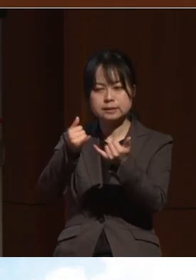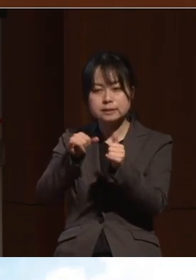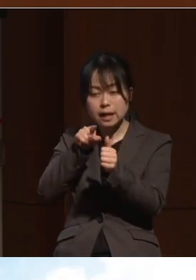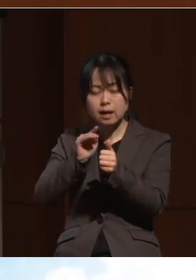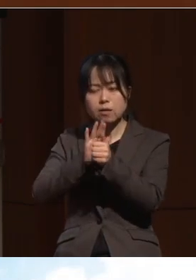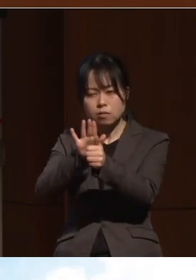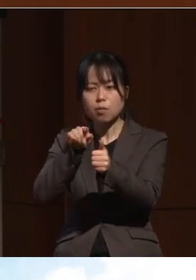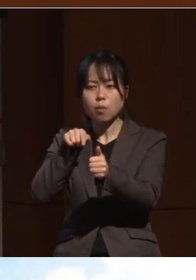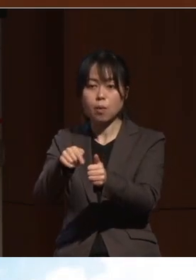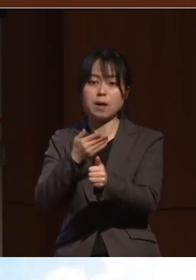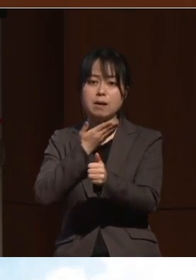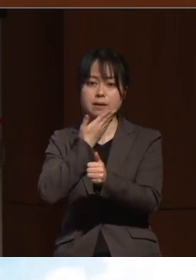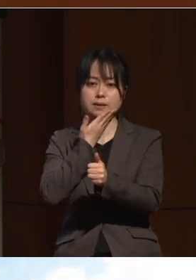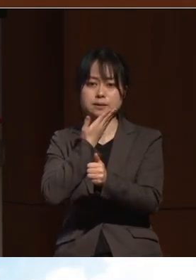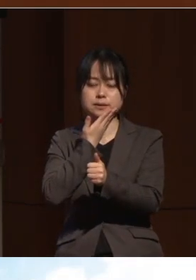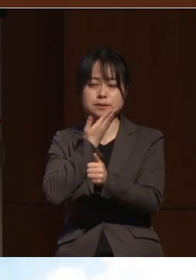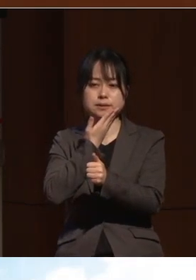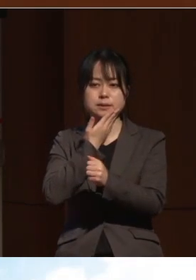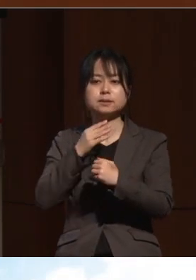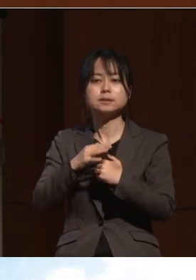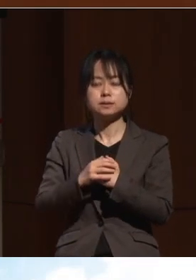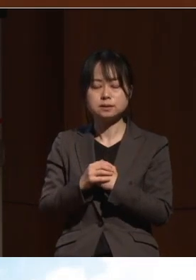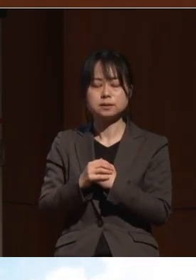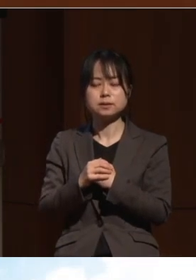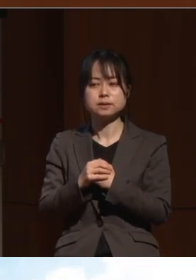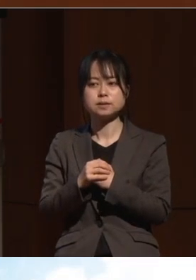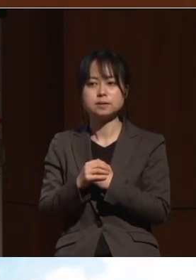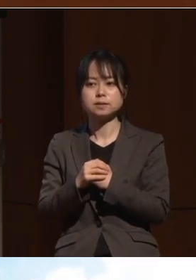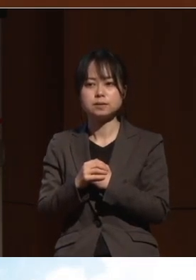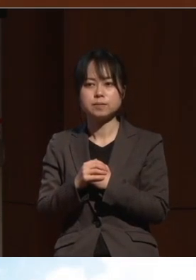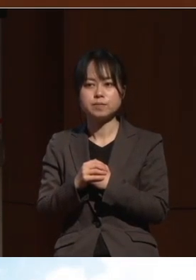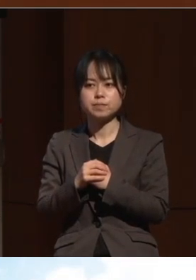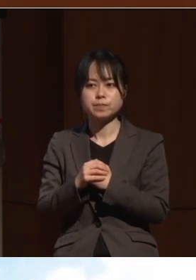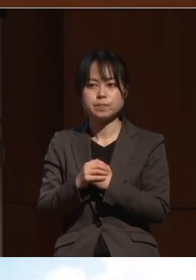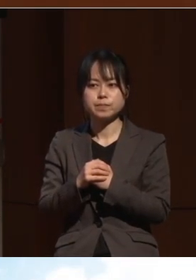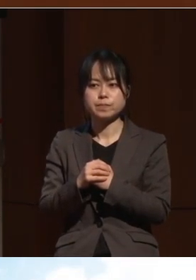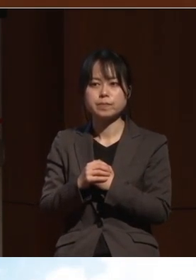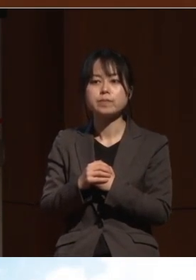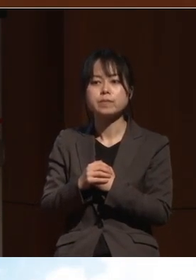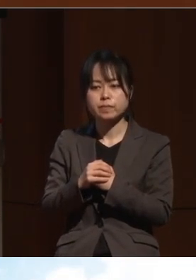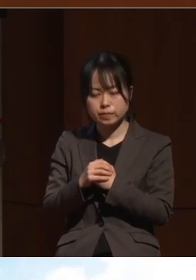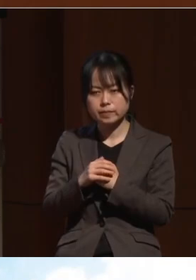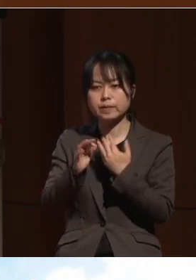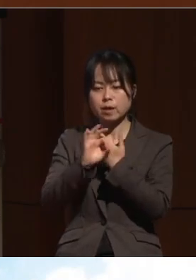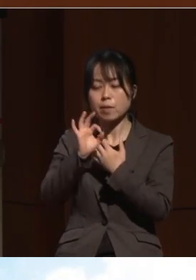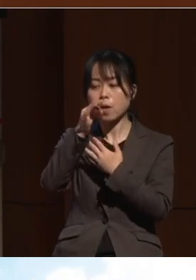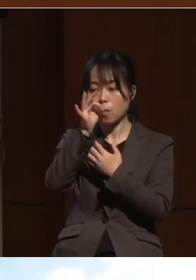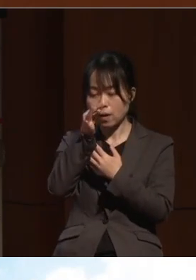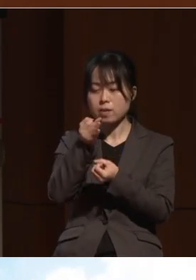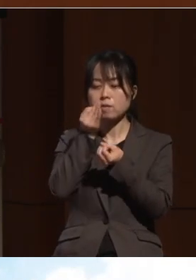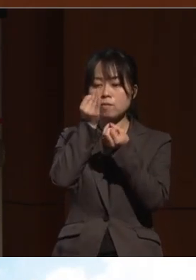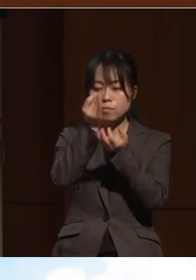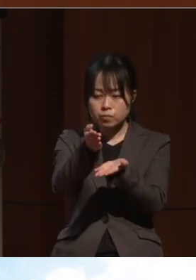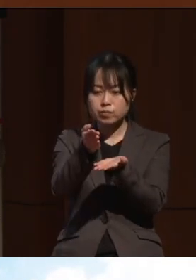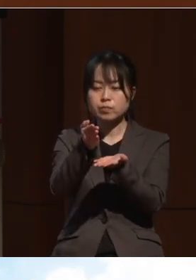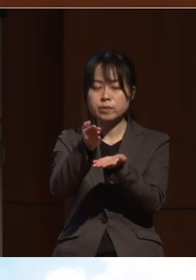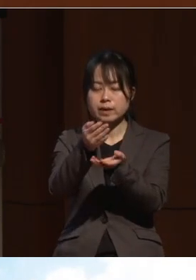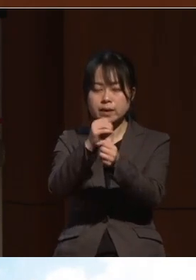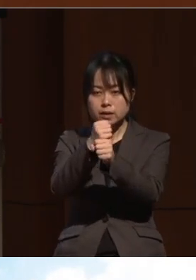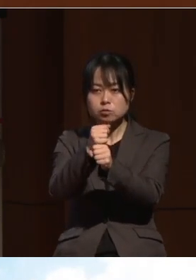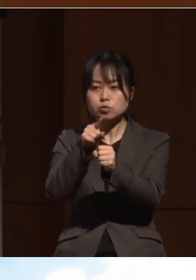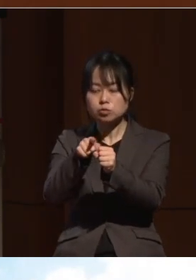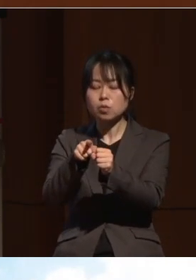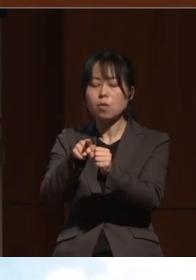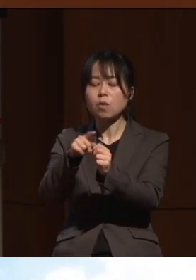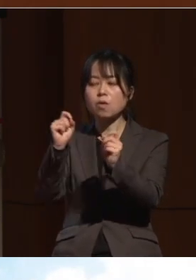recent evaluation of the NIHR showed that for every £1 invested in NIHR research, society receives £13